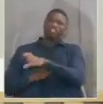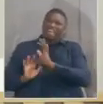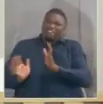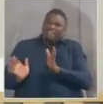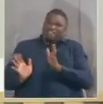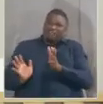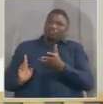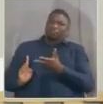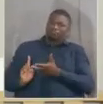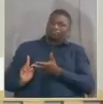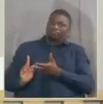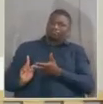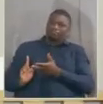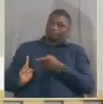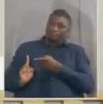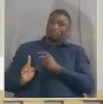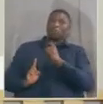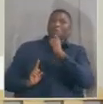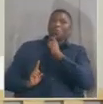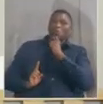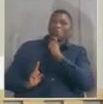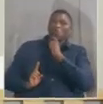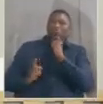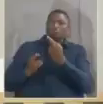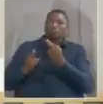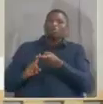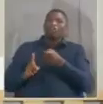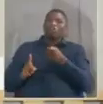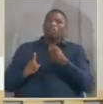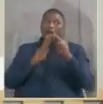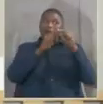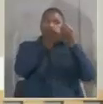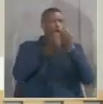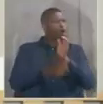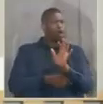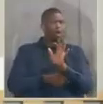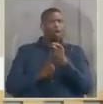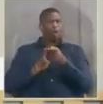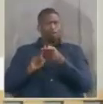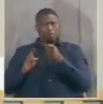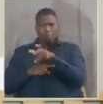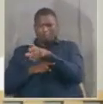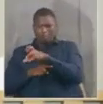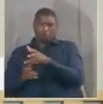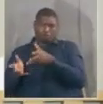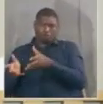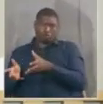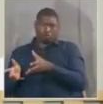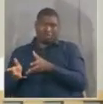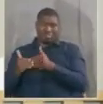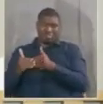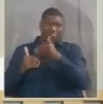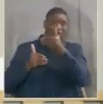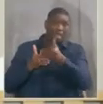provincial-based and using the provincial resources. Then, when